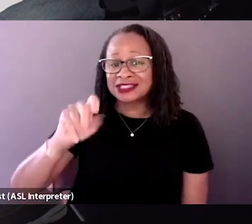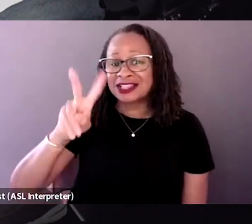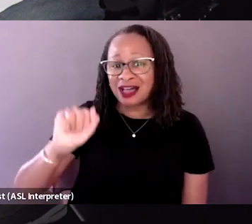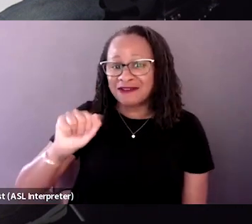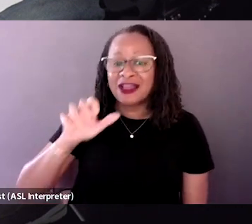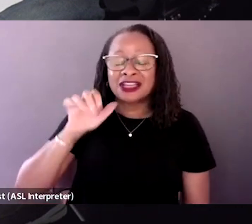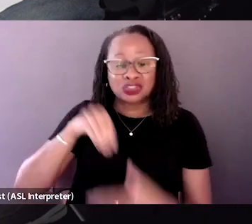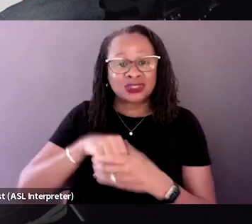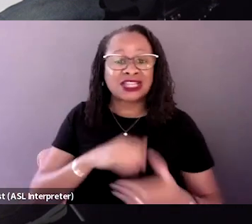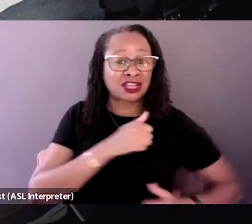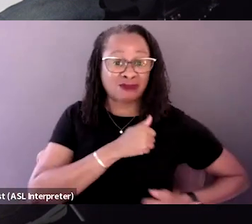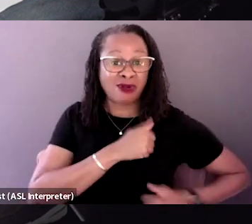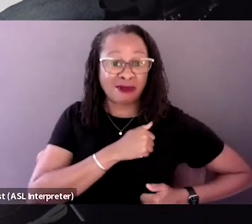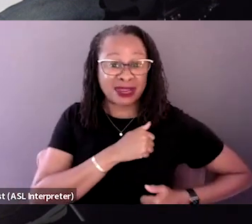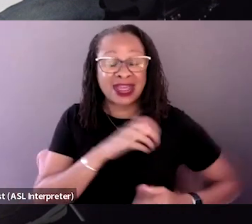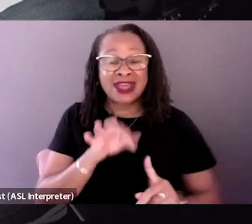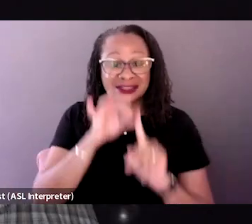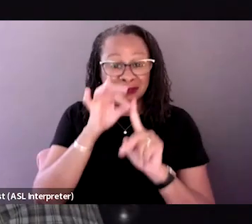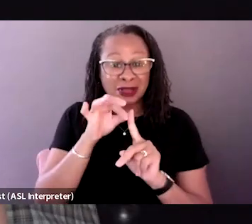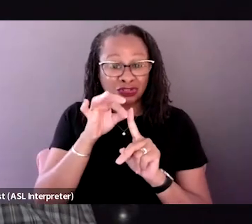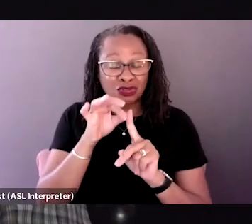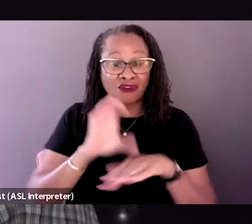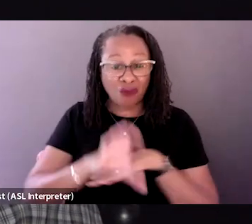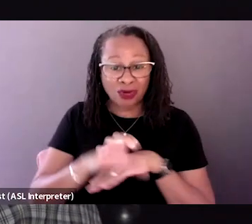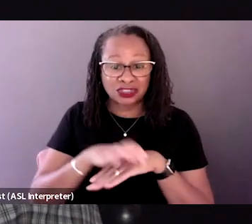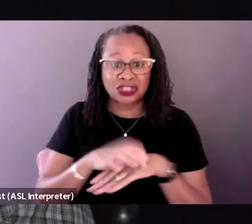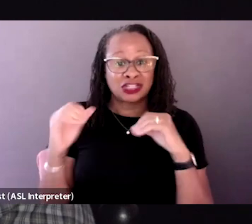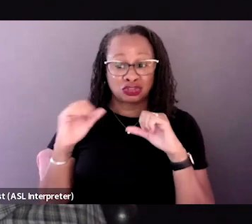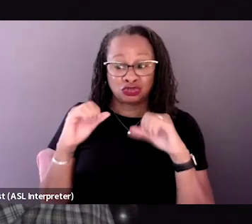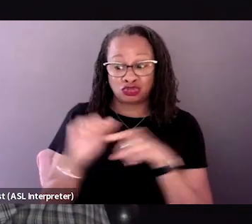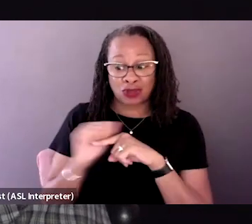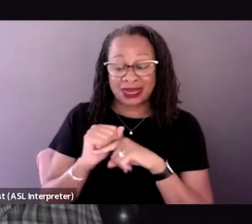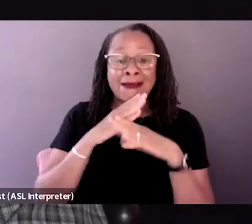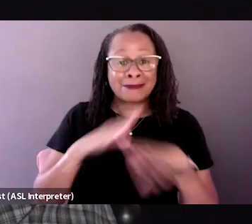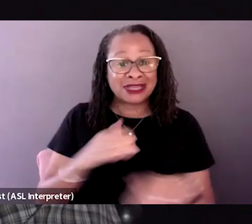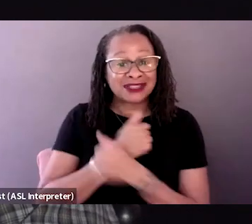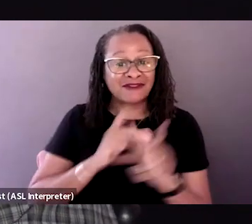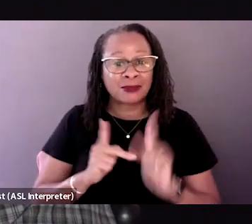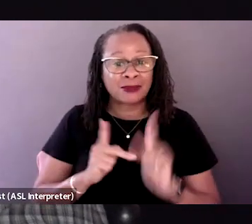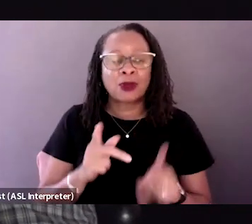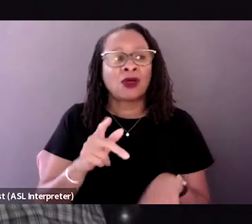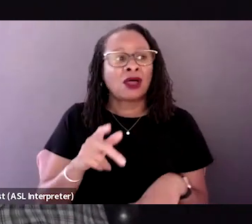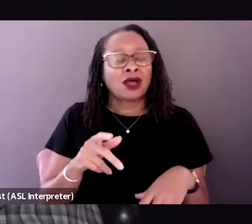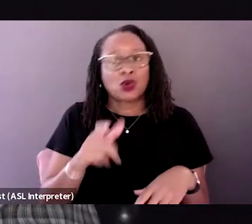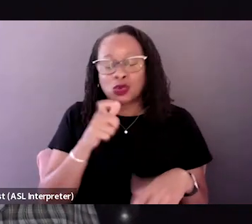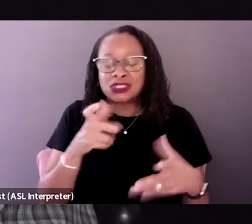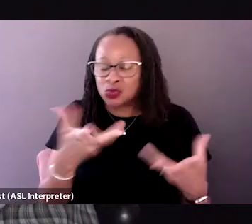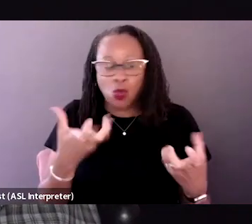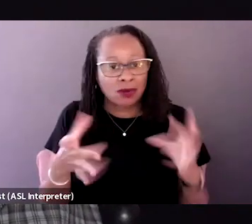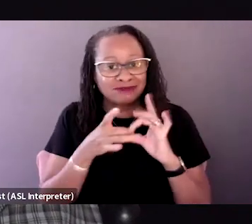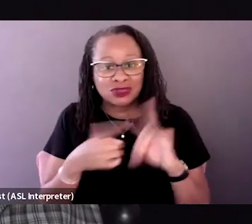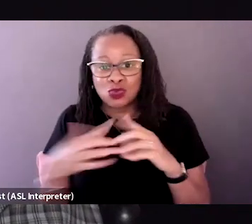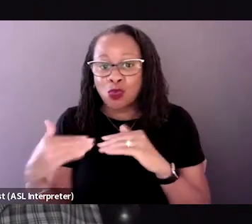that Slava was in the Ukrainian Special Forces and that he was training civilians, peace-loving people, to fight people that didn't want to have anything to do with